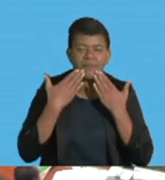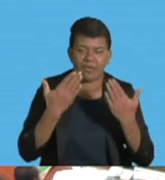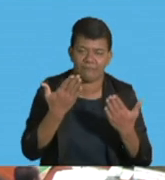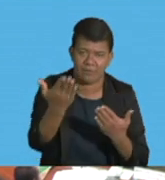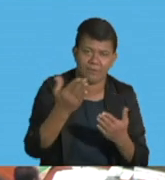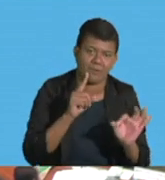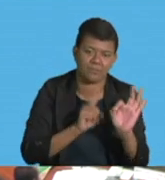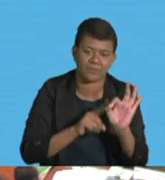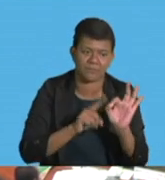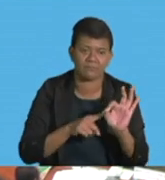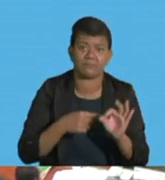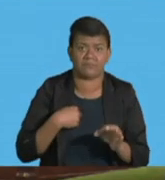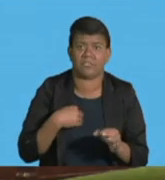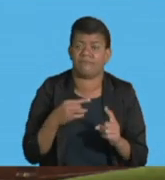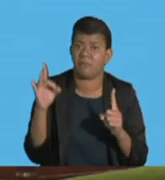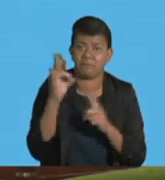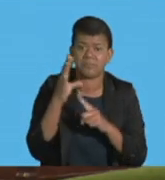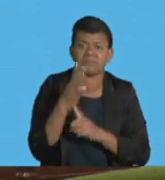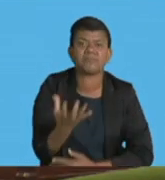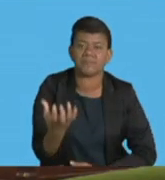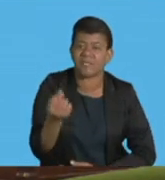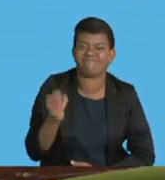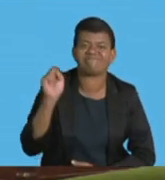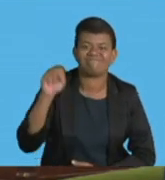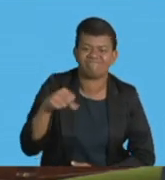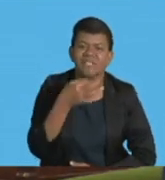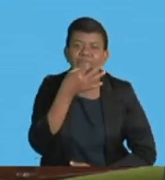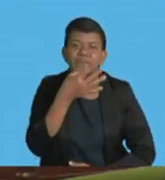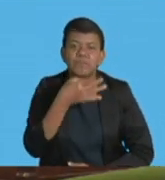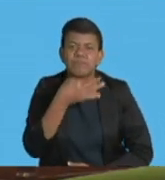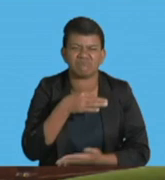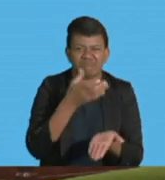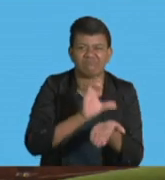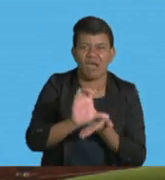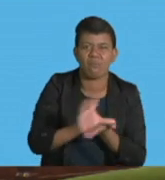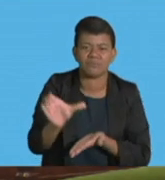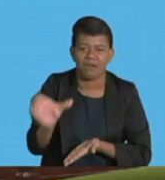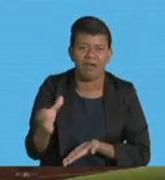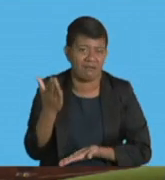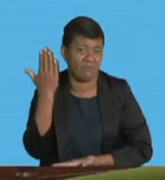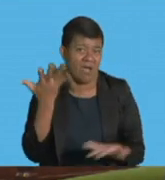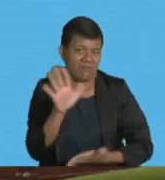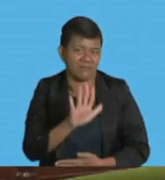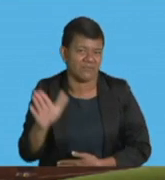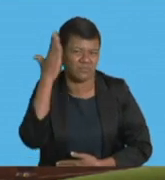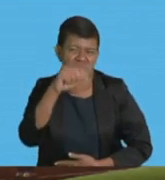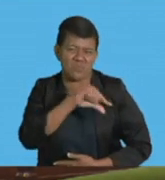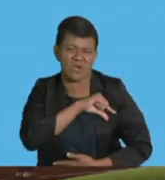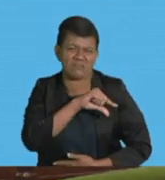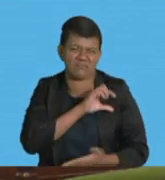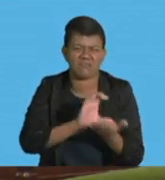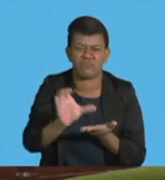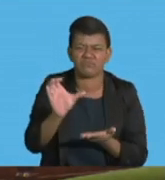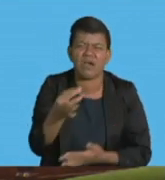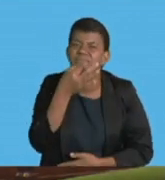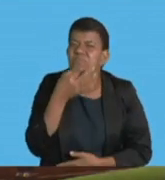Mr. Speaker said. Of course, there is a shortage, and we recognise that. There is a shortage of qualified counsellors. And of course, this is due to the